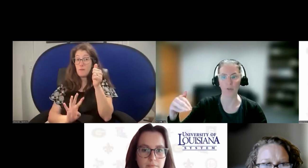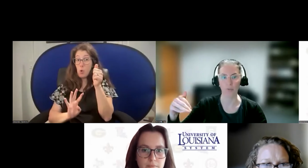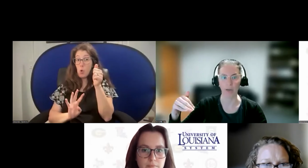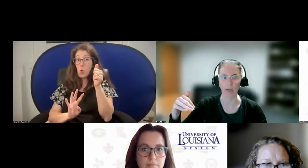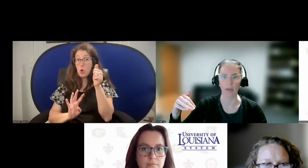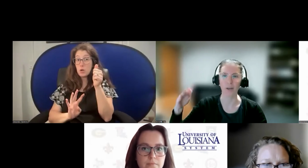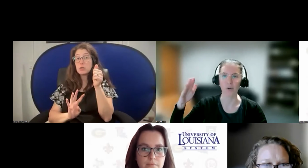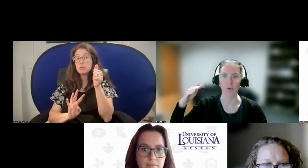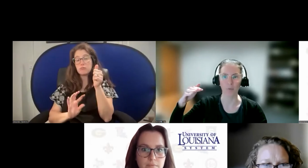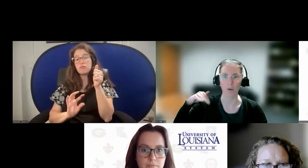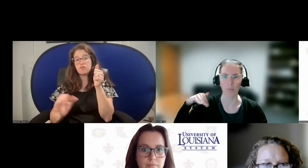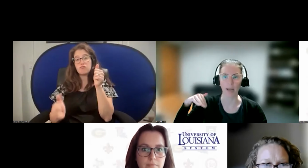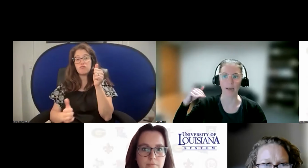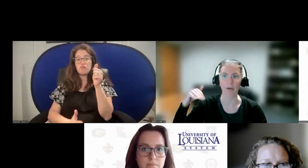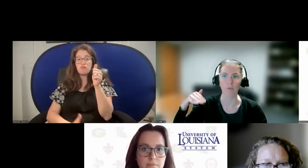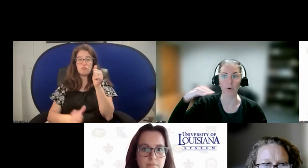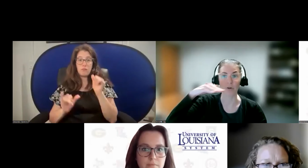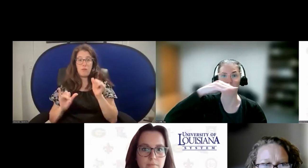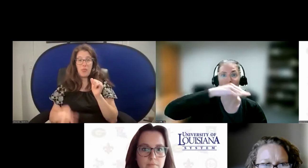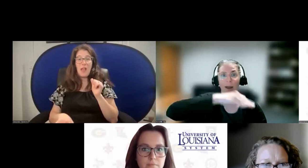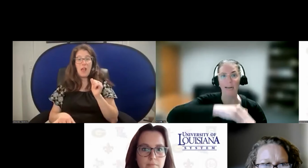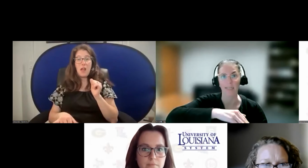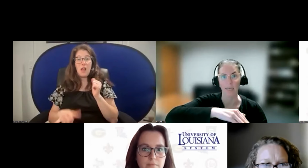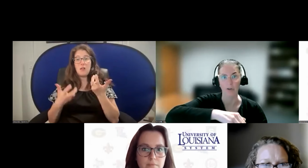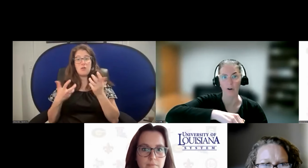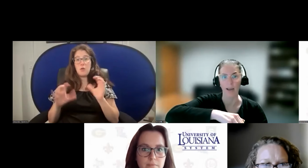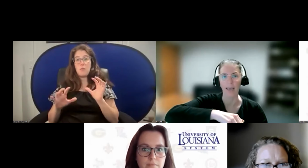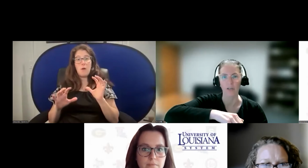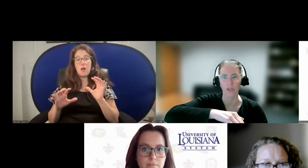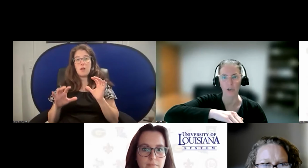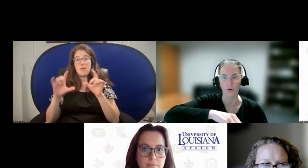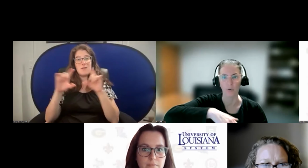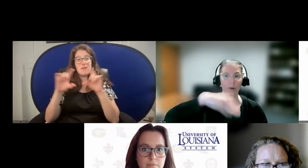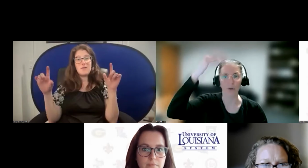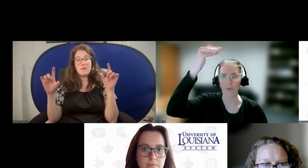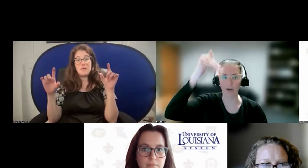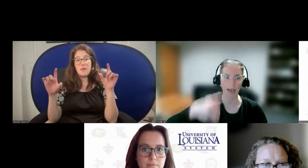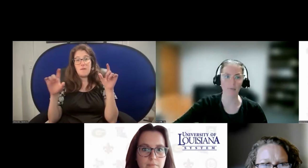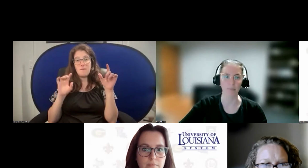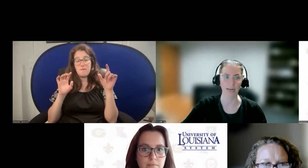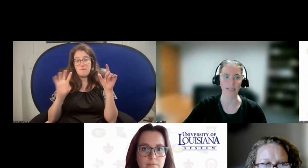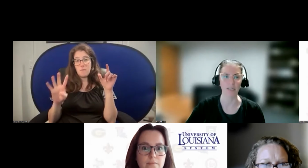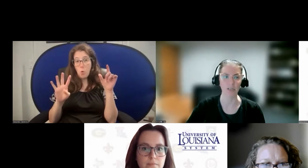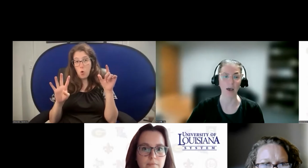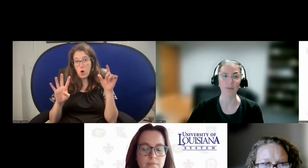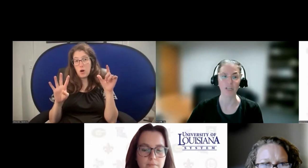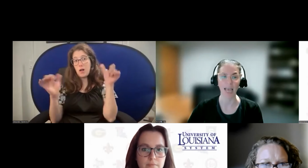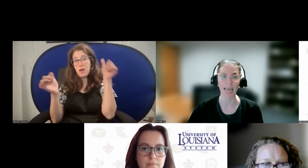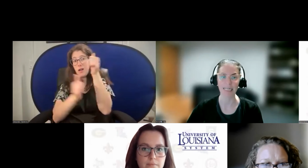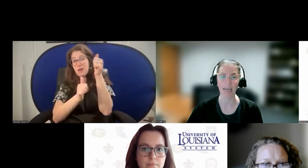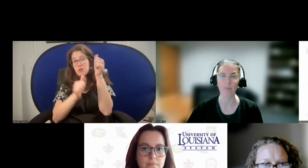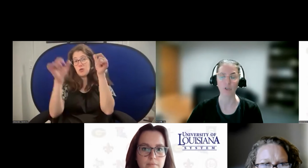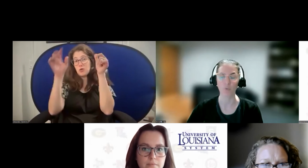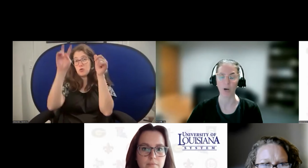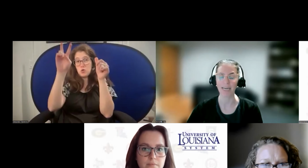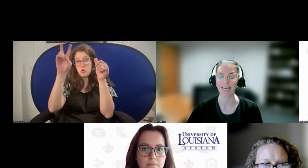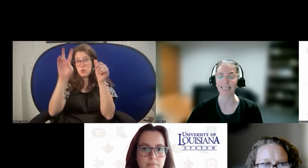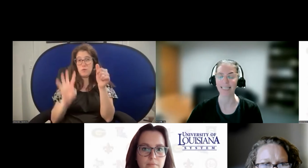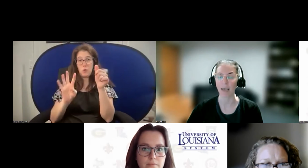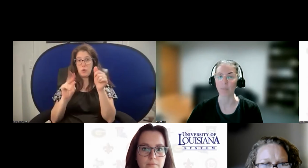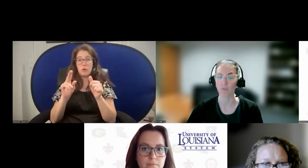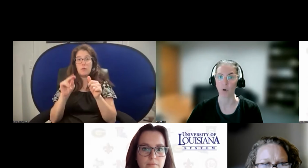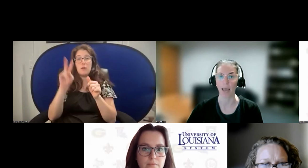heading 3. You wouldn't want to put a heading 4 directly under a heading 2. But you can have as many as each heading type as you